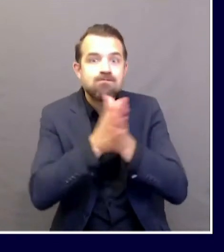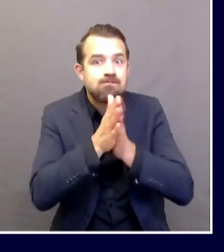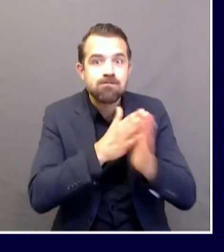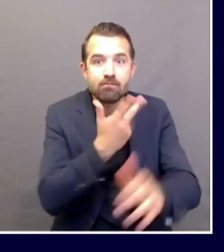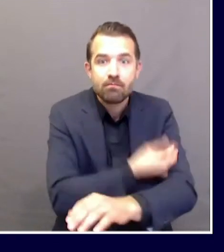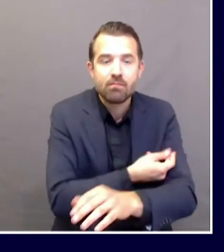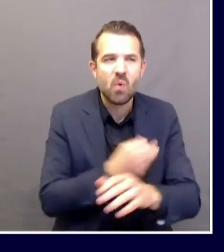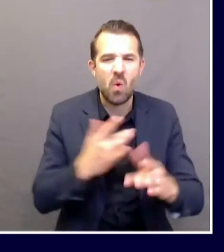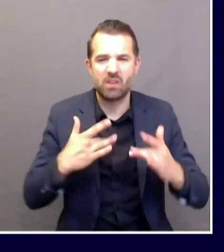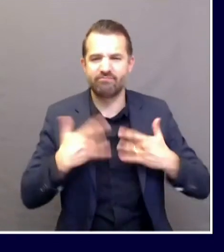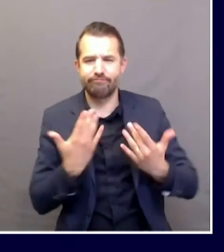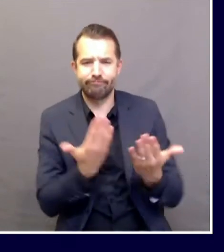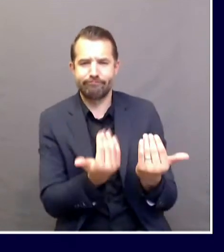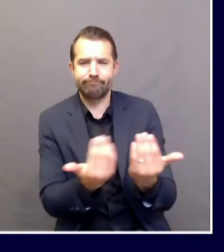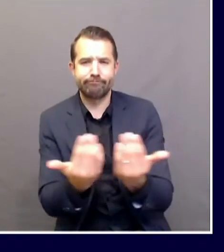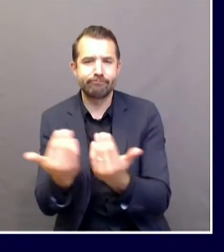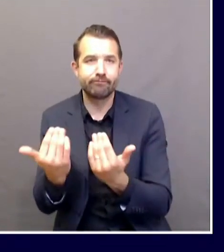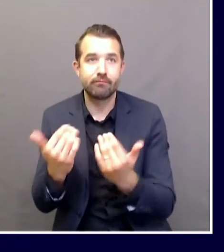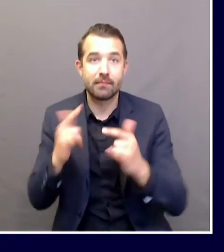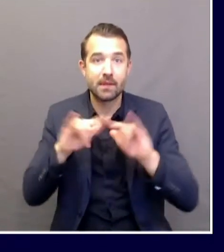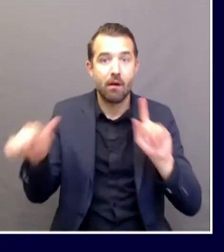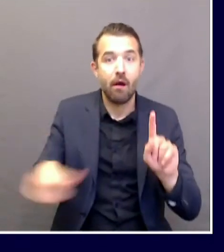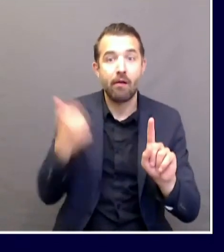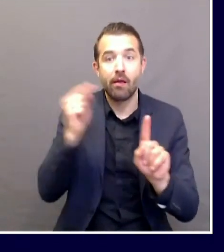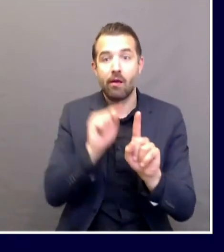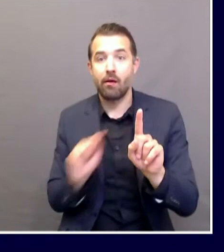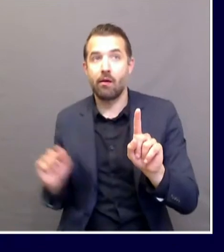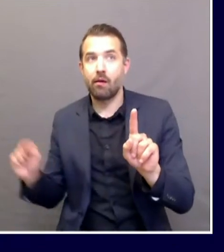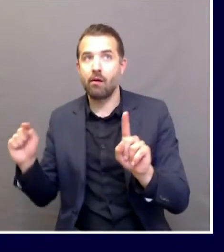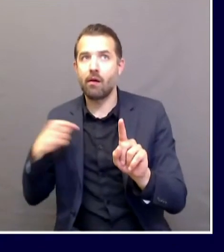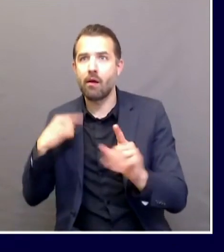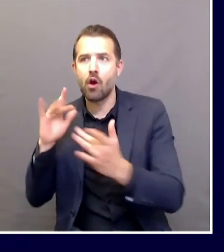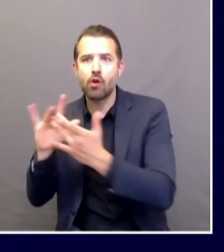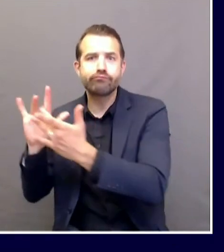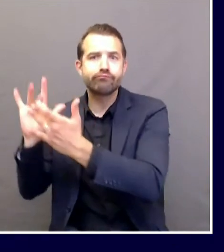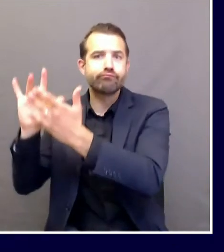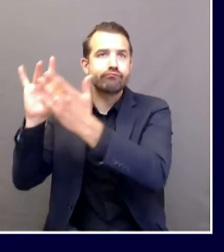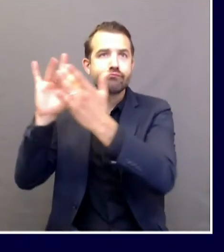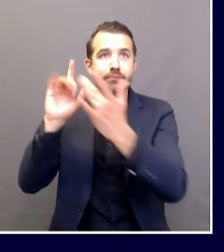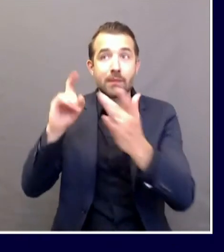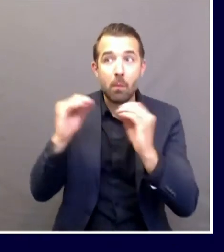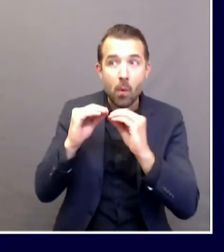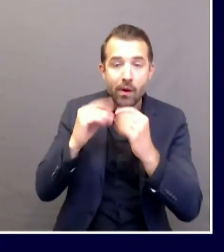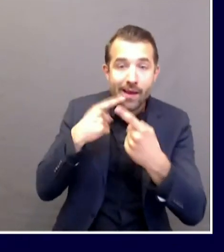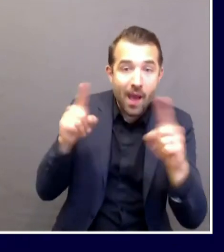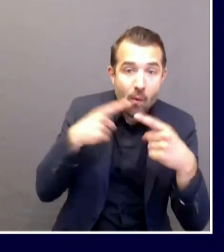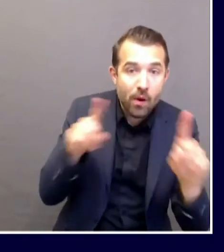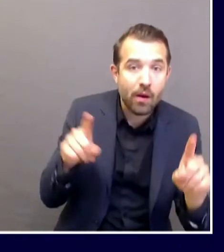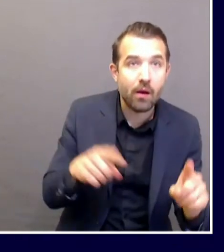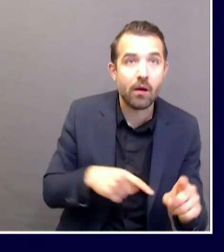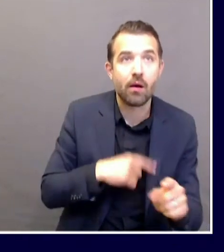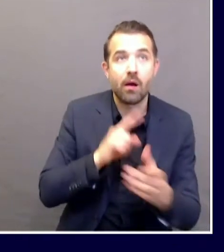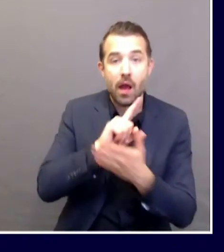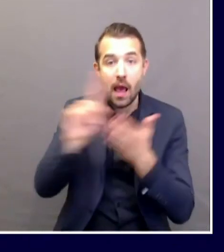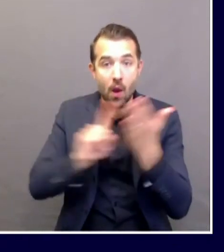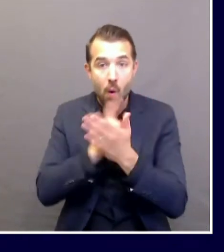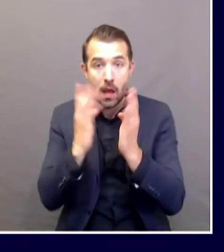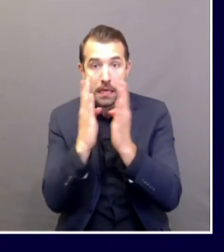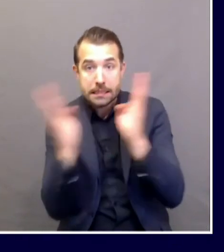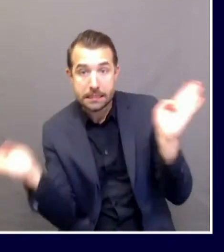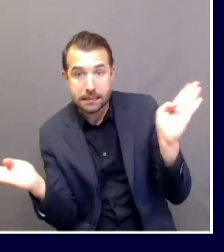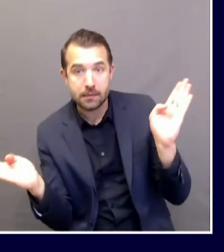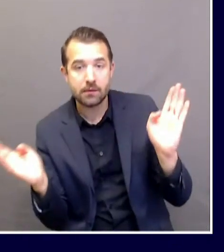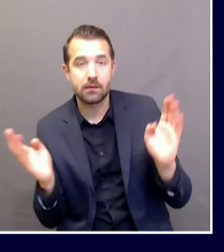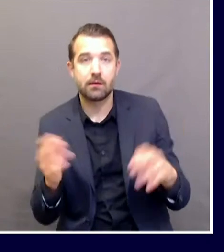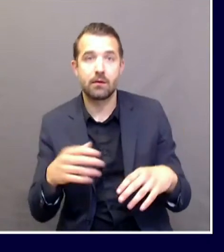we can stimulate demand. Do we need to do more PSAs? Do we need to have different hours? Do we need to bring vaccines even closer to people?